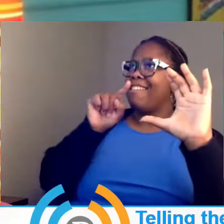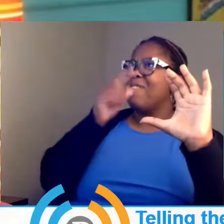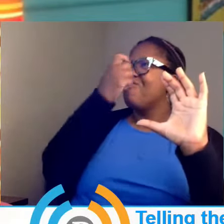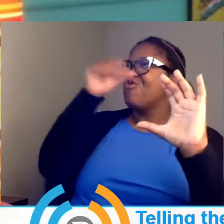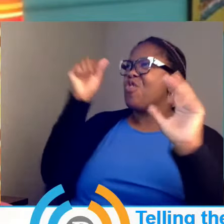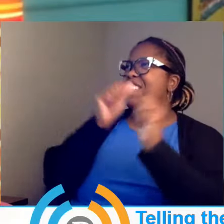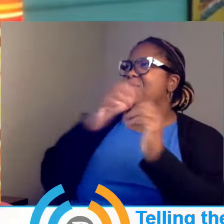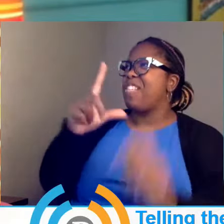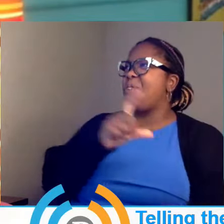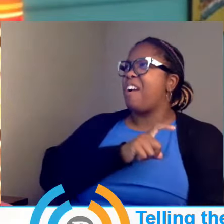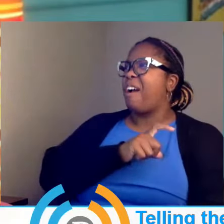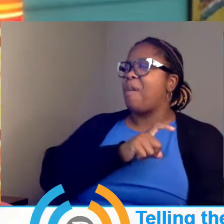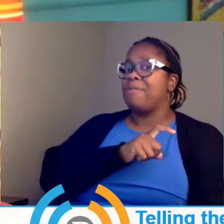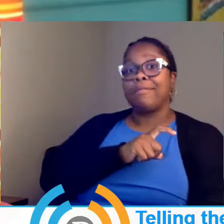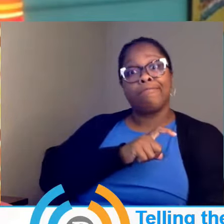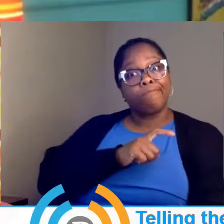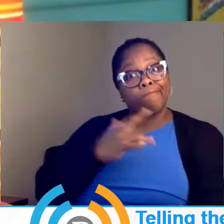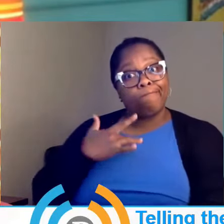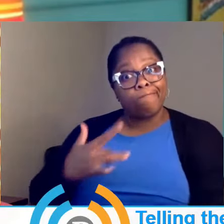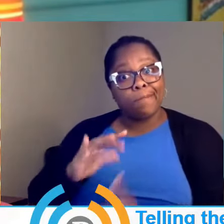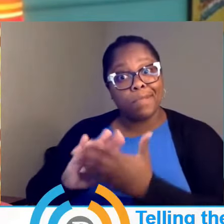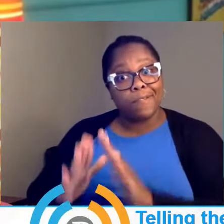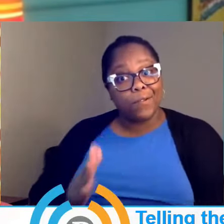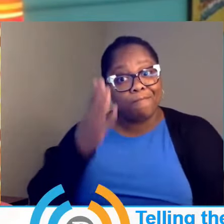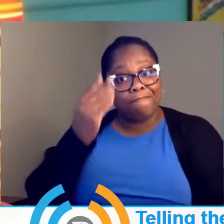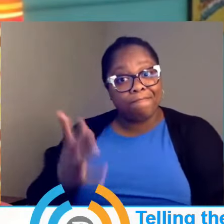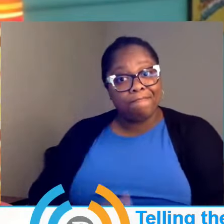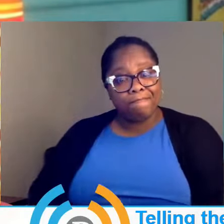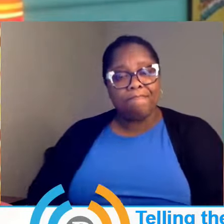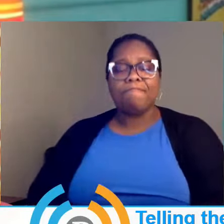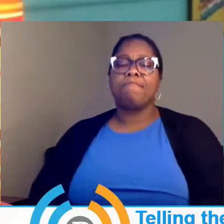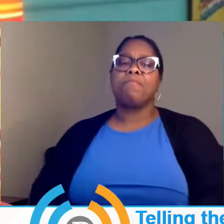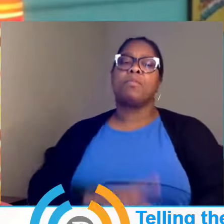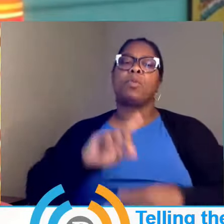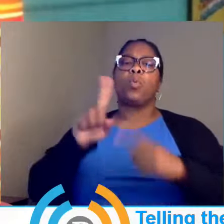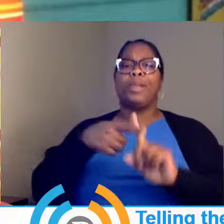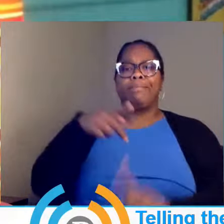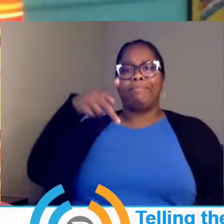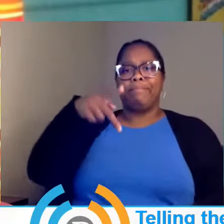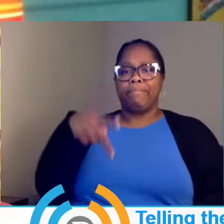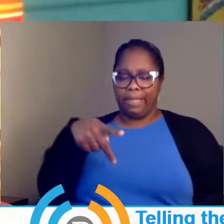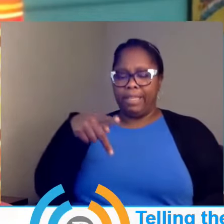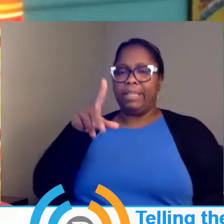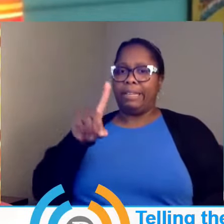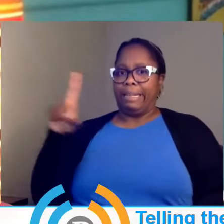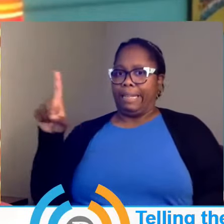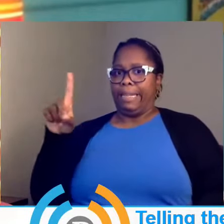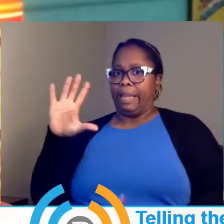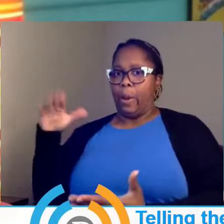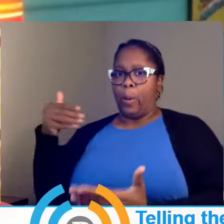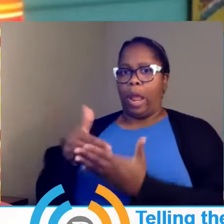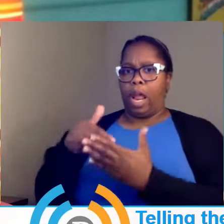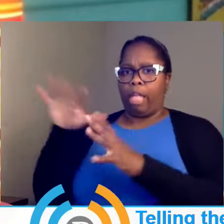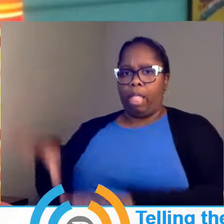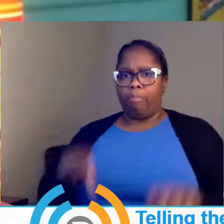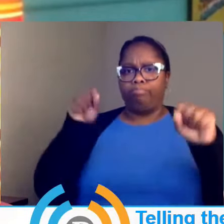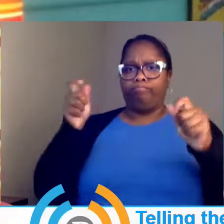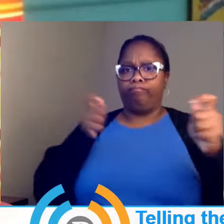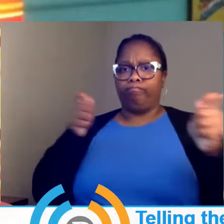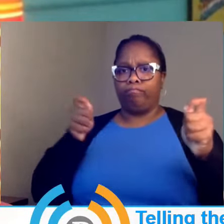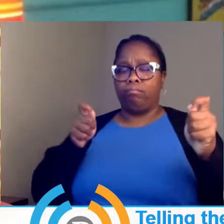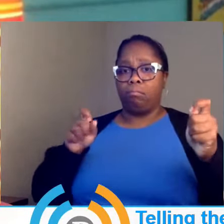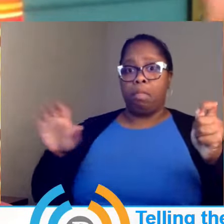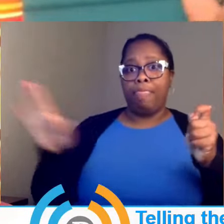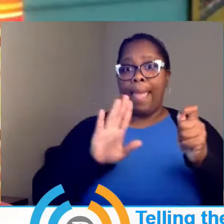allows that. So when PPB arrived again to take full control, their presence and actions were